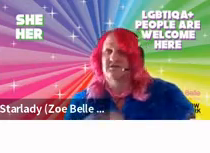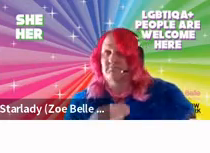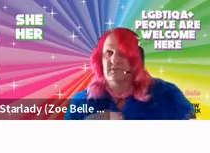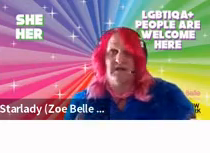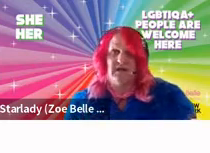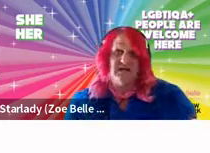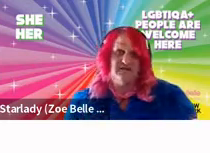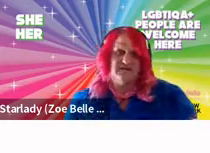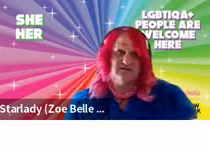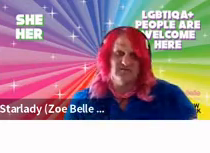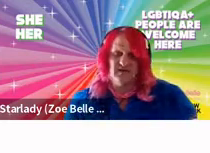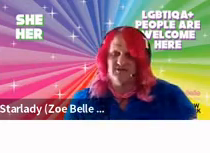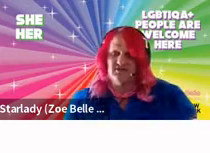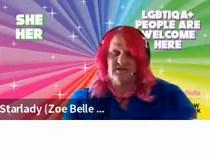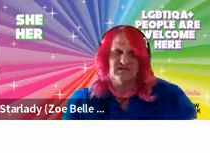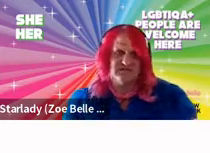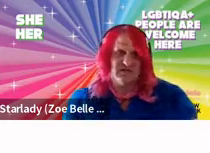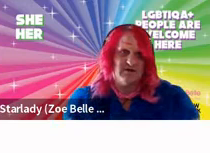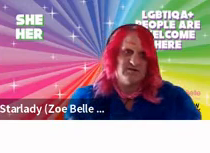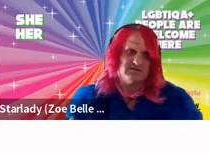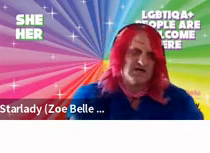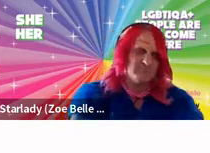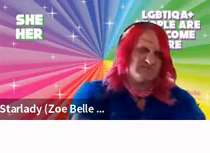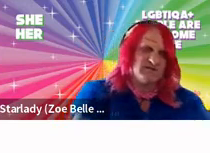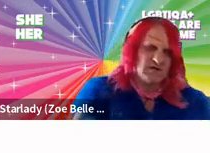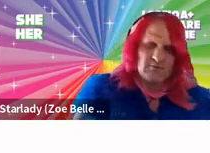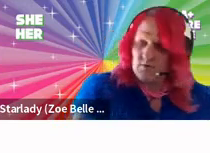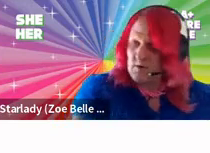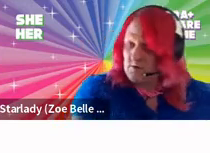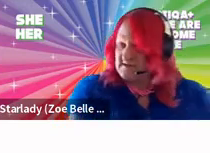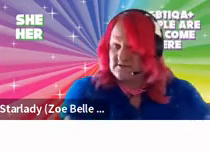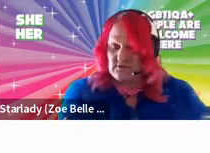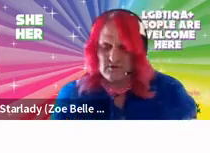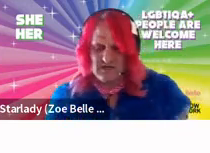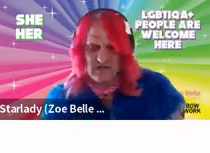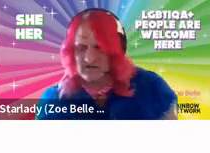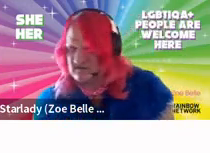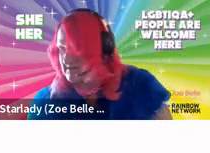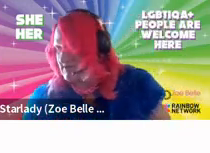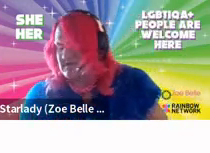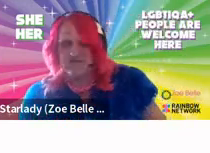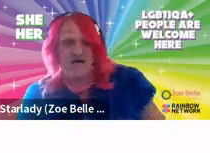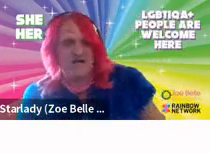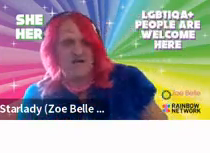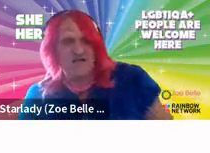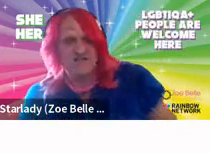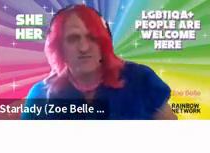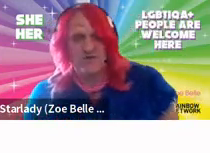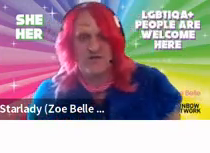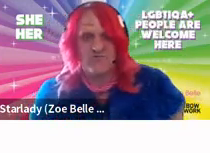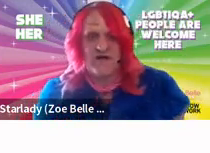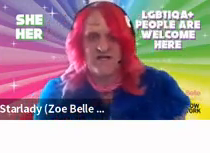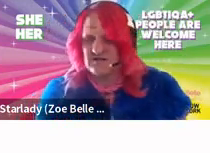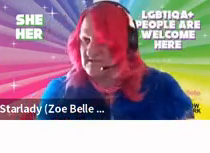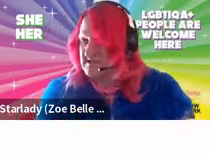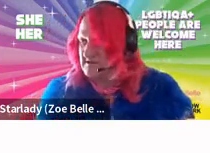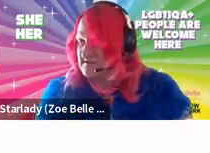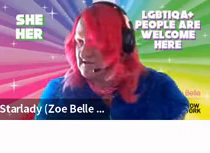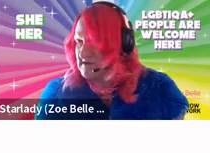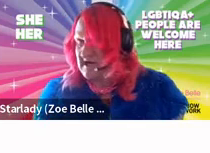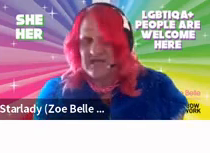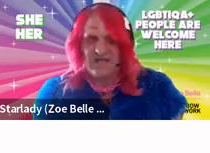pass or to meet any sort of like gender stereotypes. But what we saw in some of the data, I guess, within